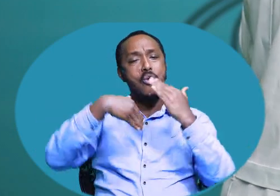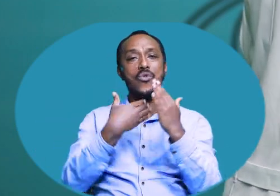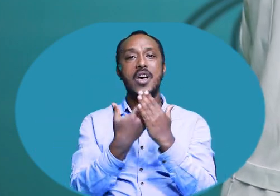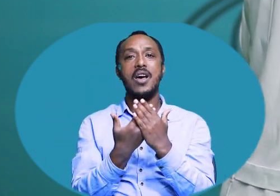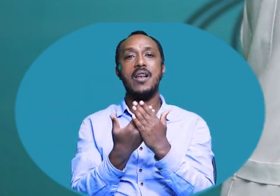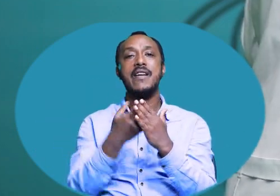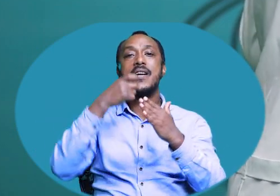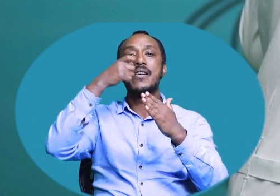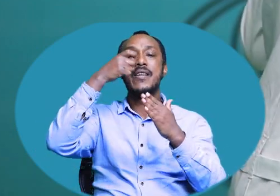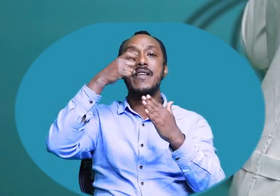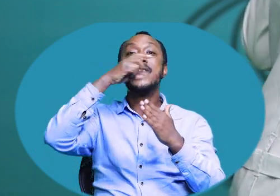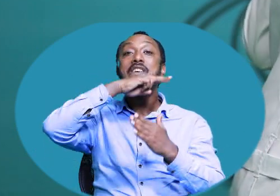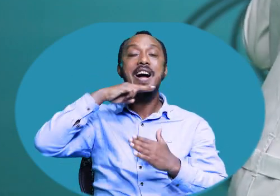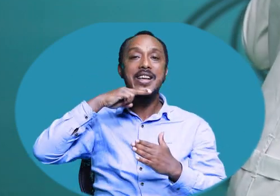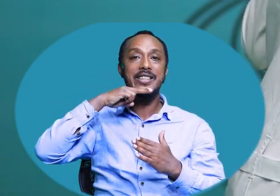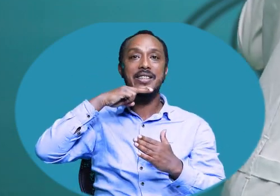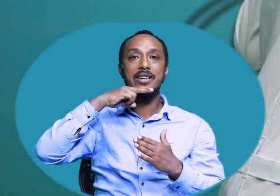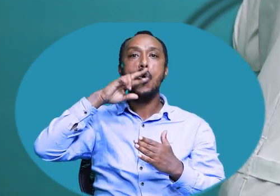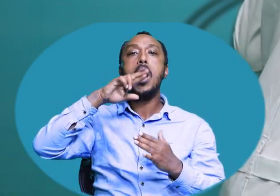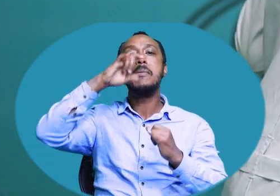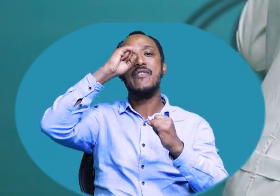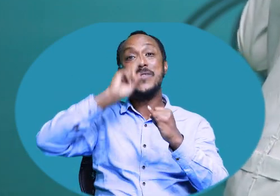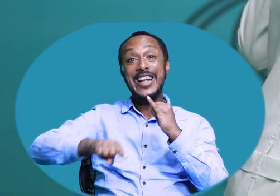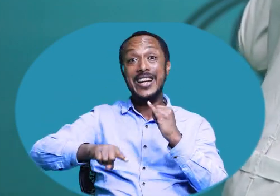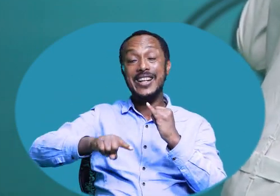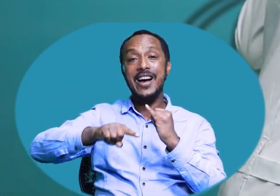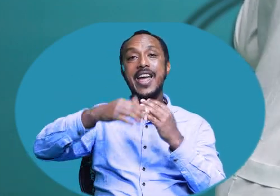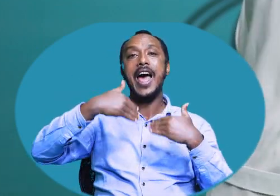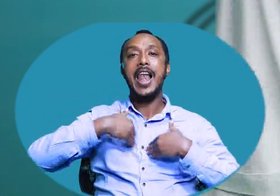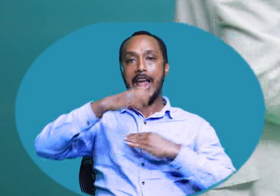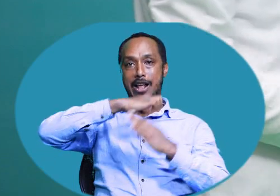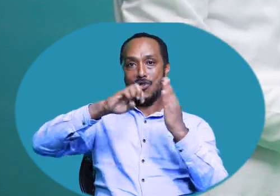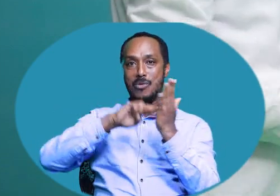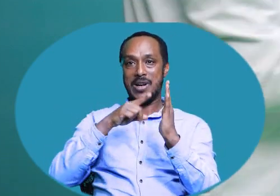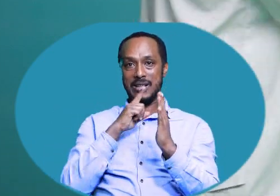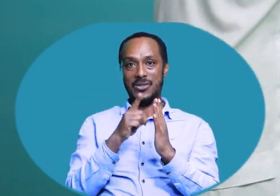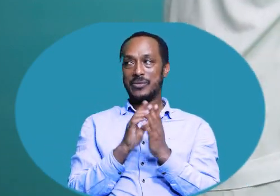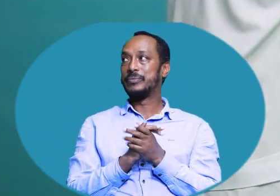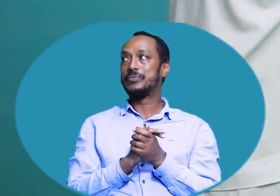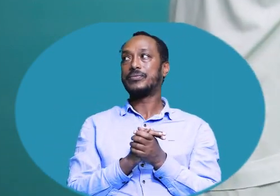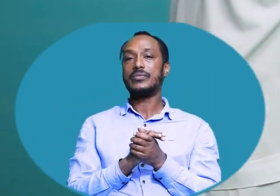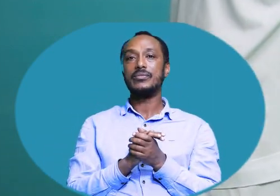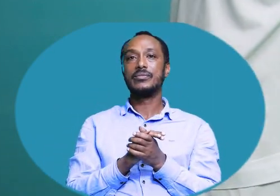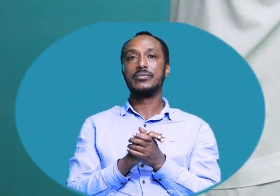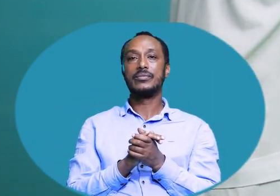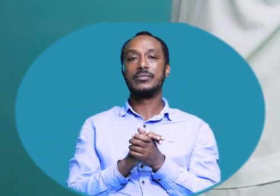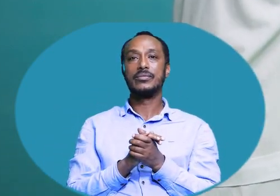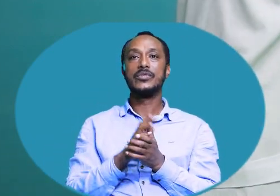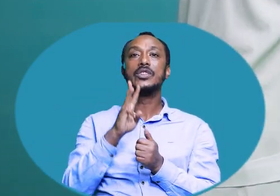6. 2 plus 6, 8 electron. This 8 electron is what? Total